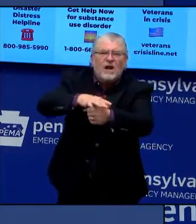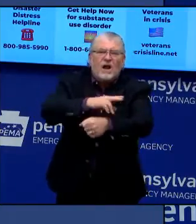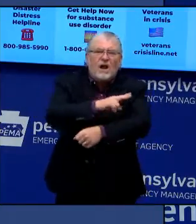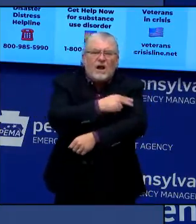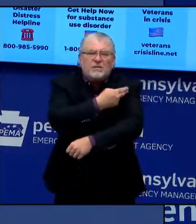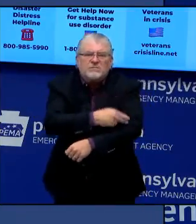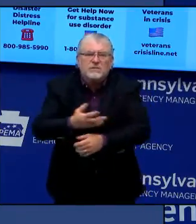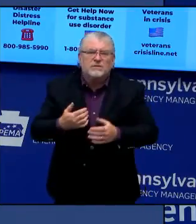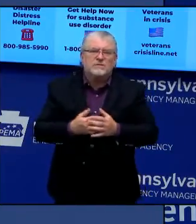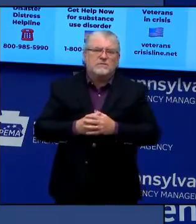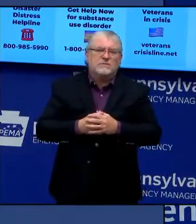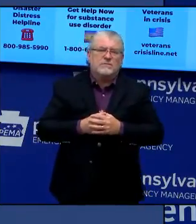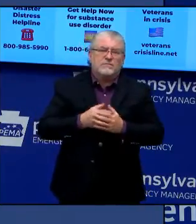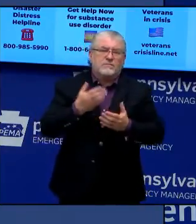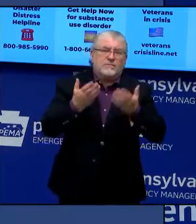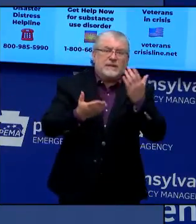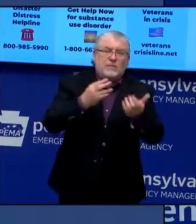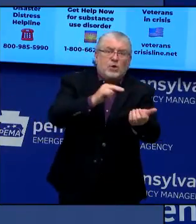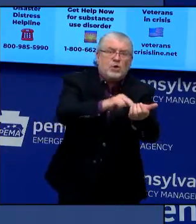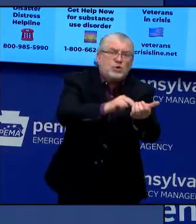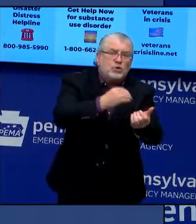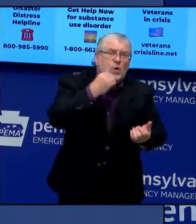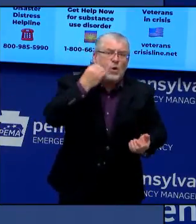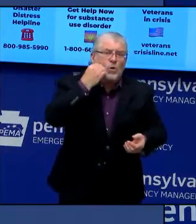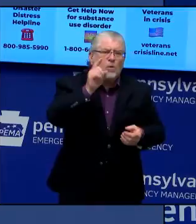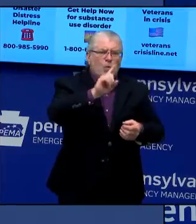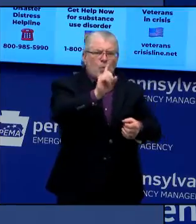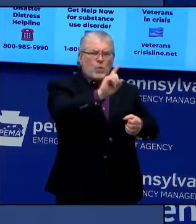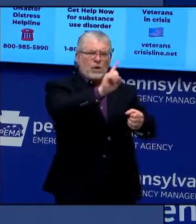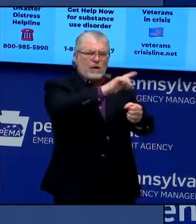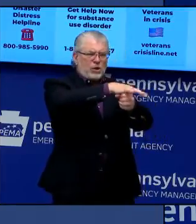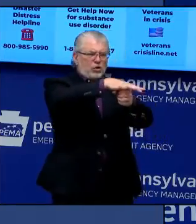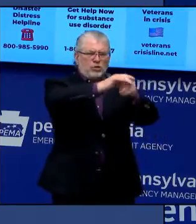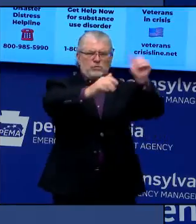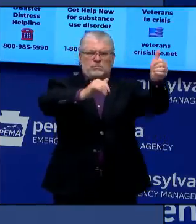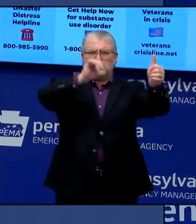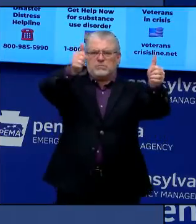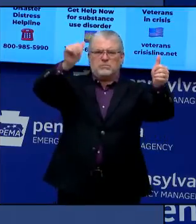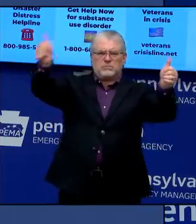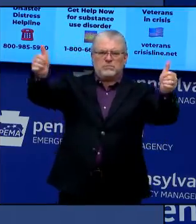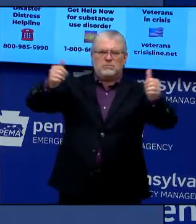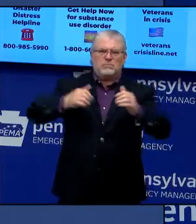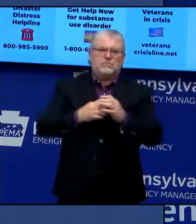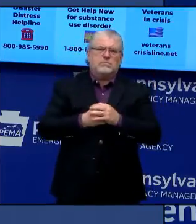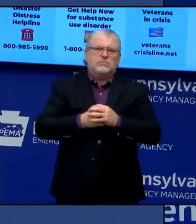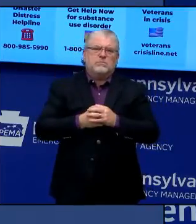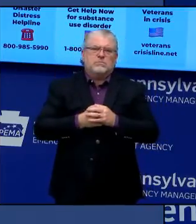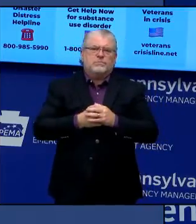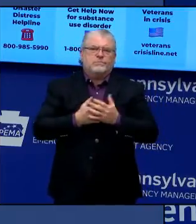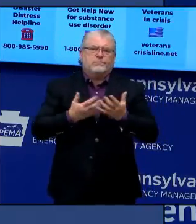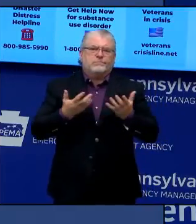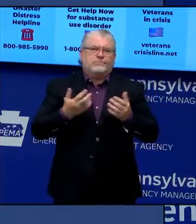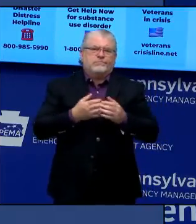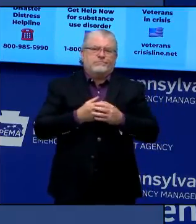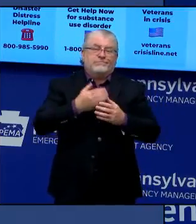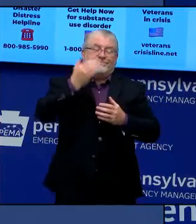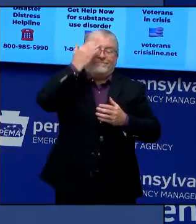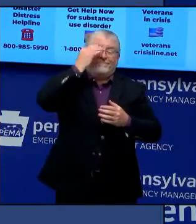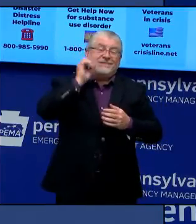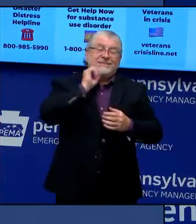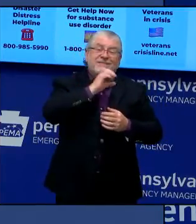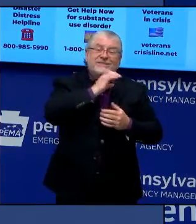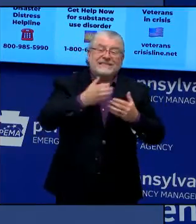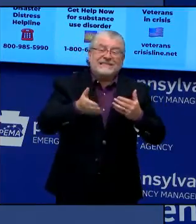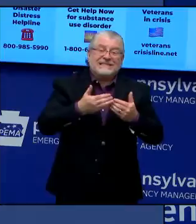been talking about all day, we know that seniors are more susceptible to getting the virus and more susceptible from having complications and